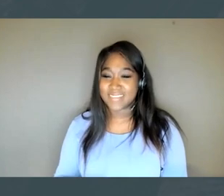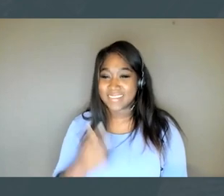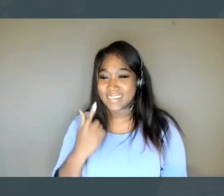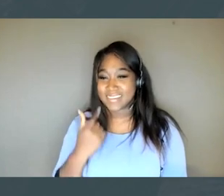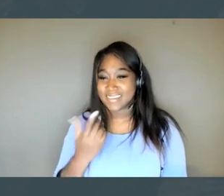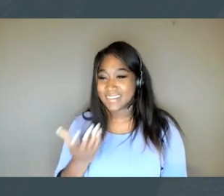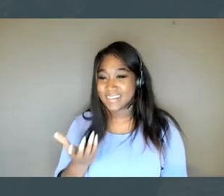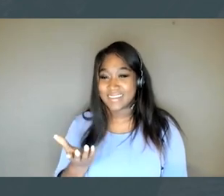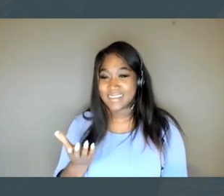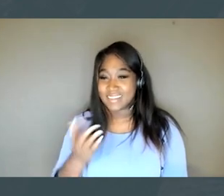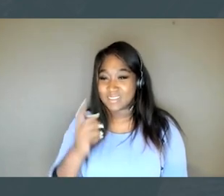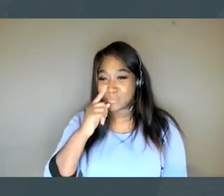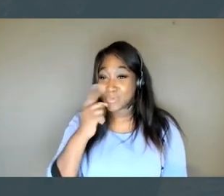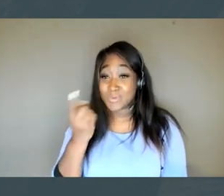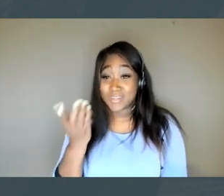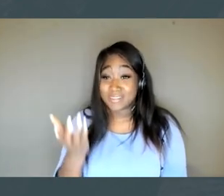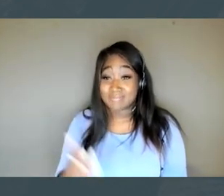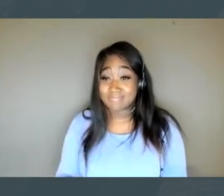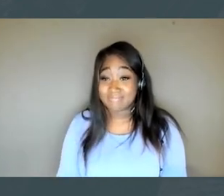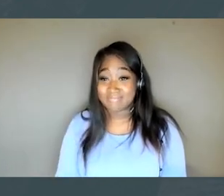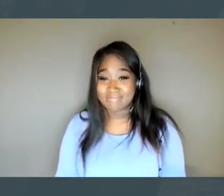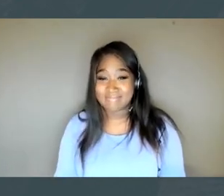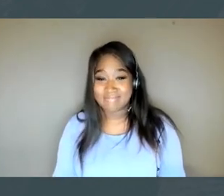It's boring.